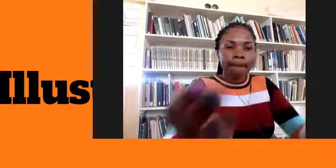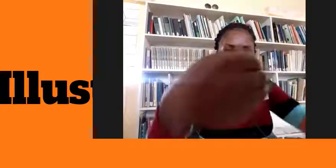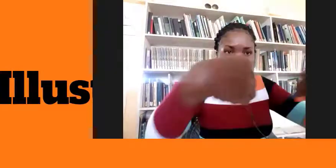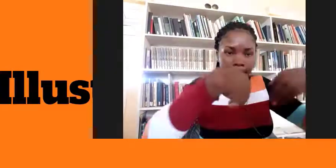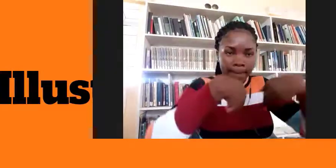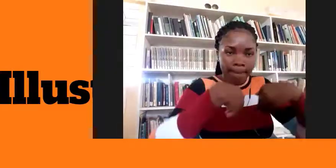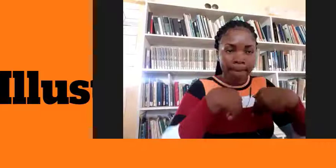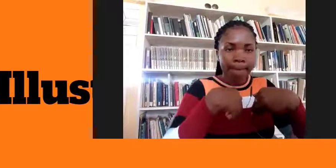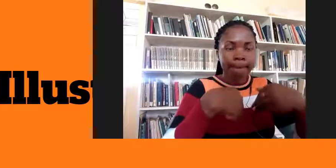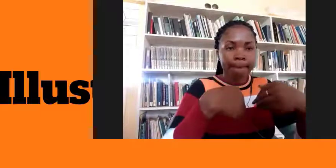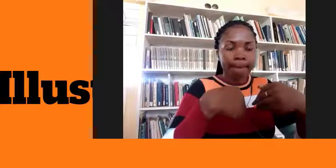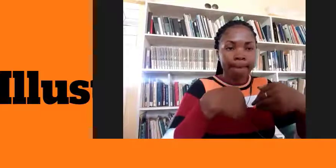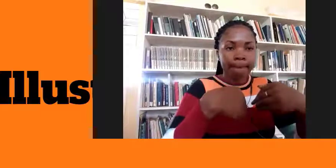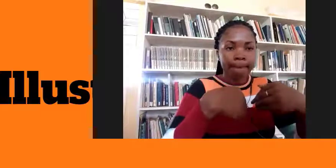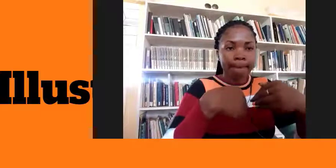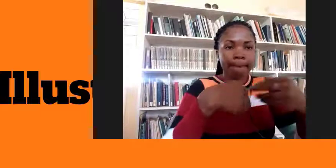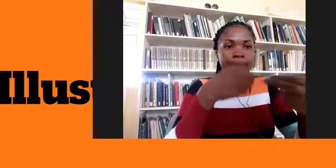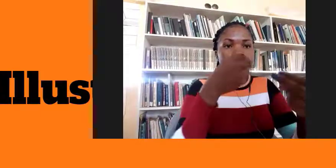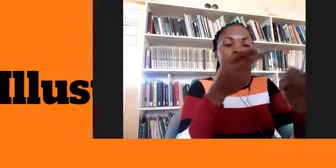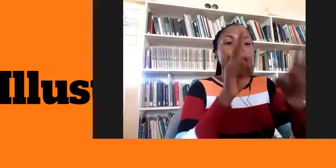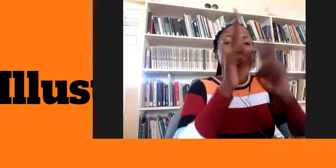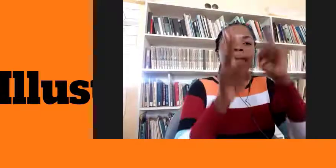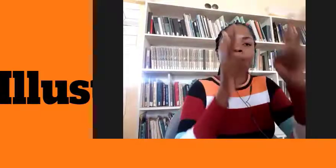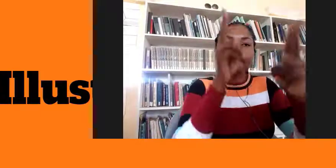of multiplication.